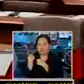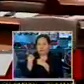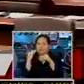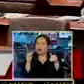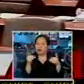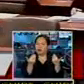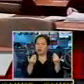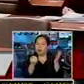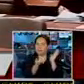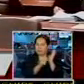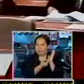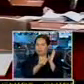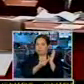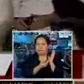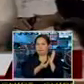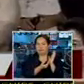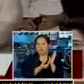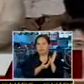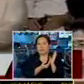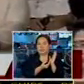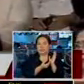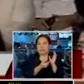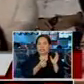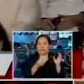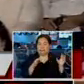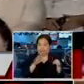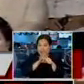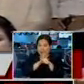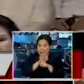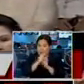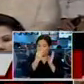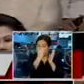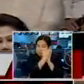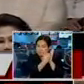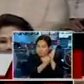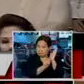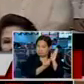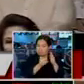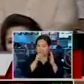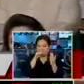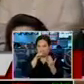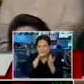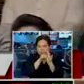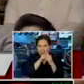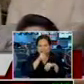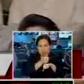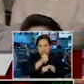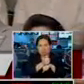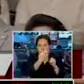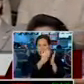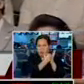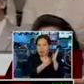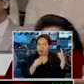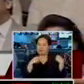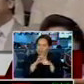its determination of the sufficiency of the charges both in form and in substance,